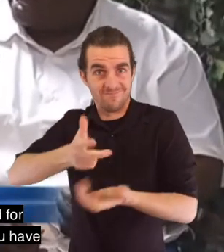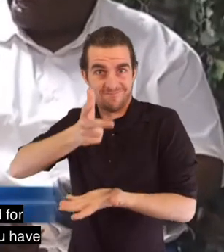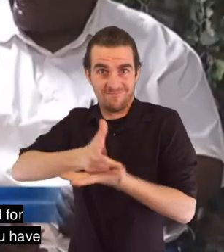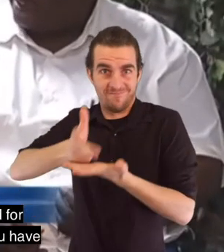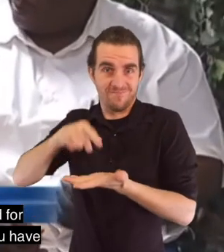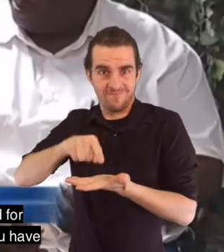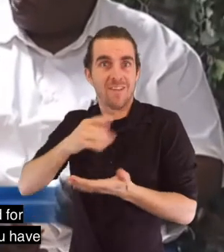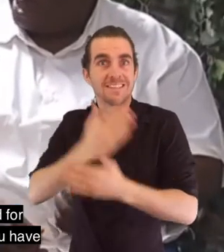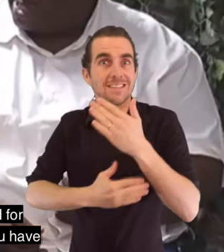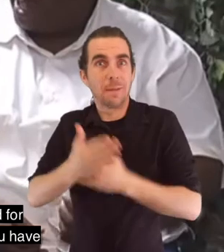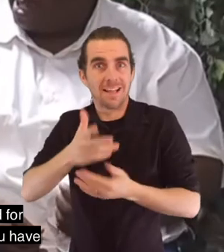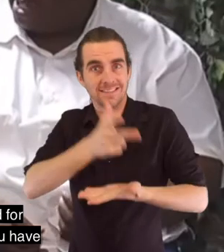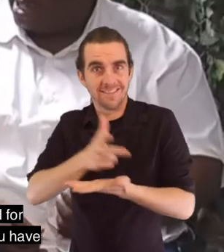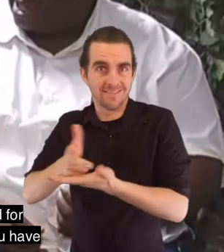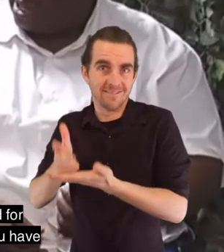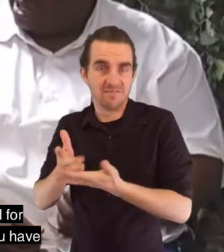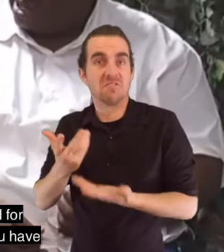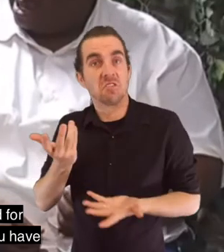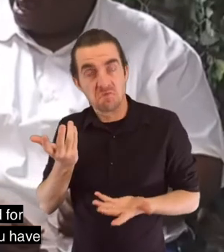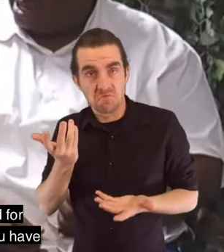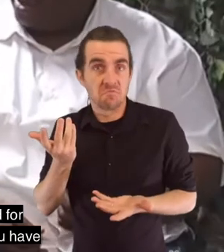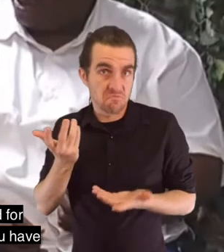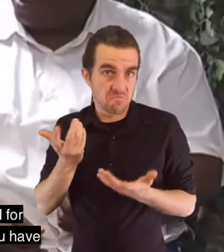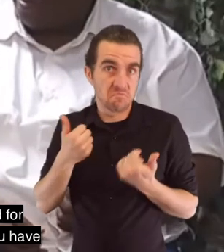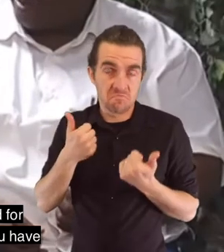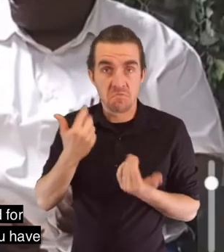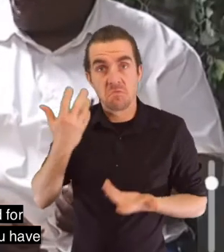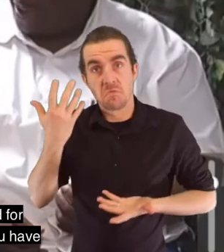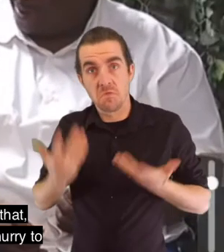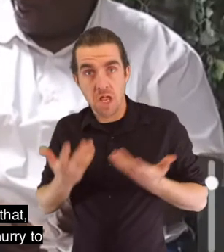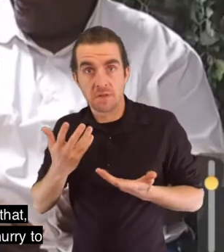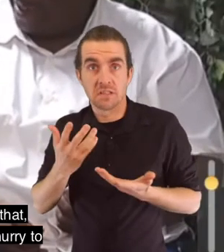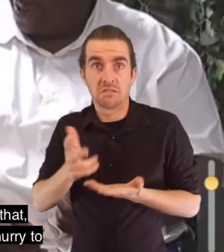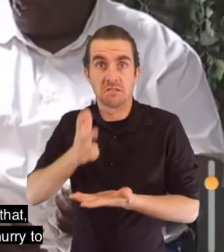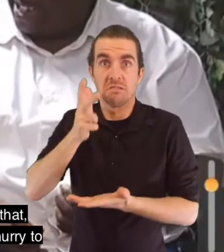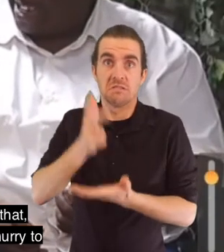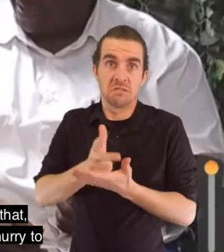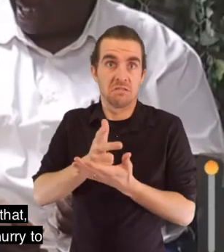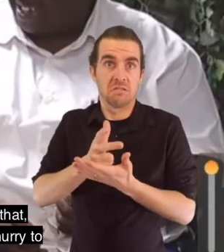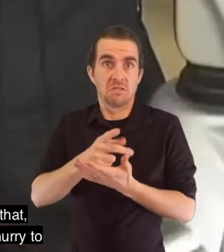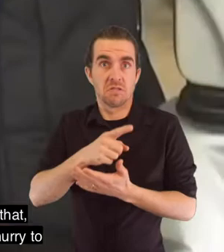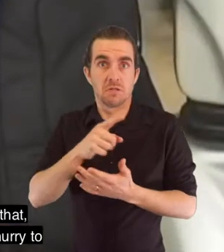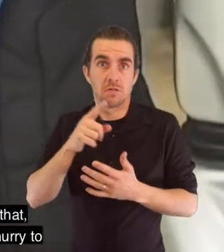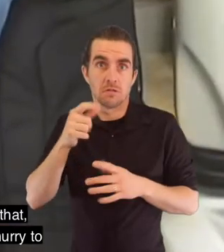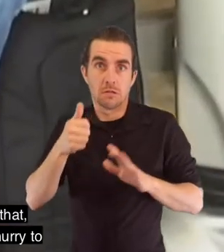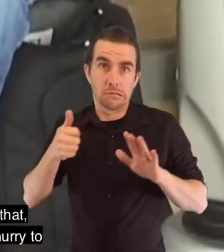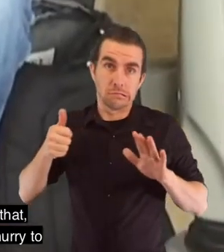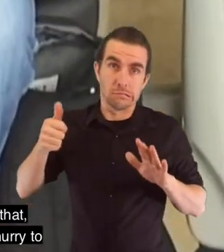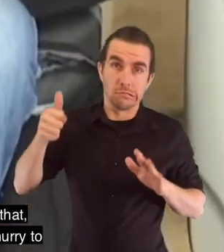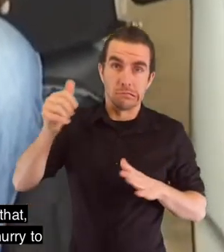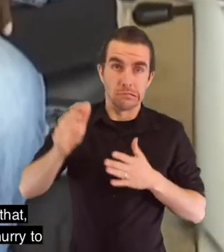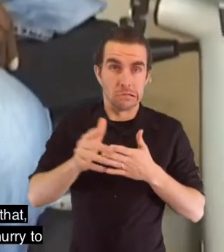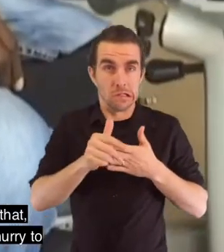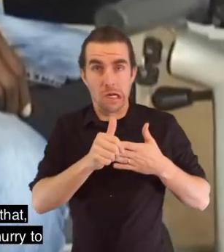that is reserved for people with disabilities. Maybe you have been one of the violators of that.